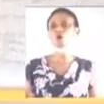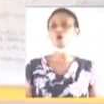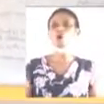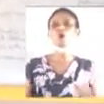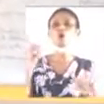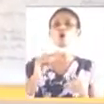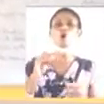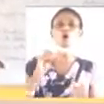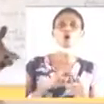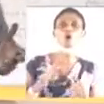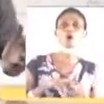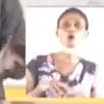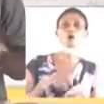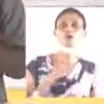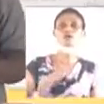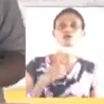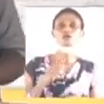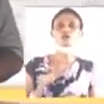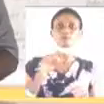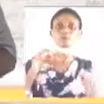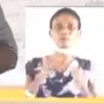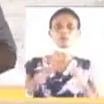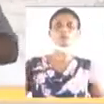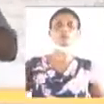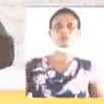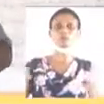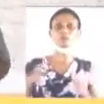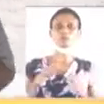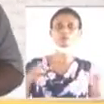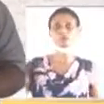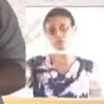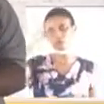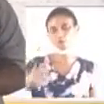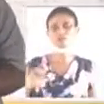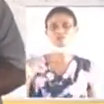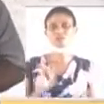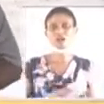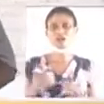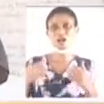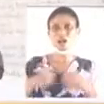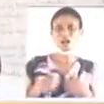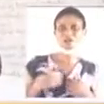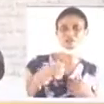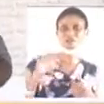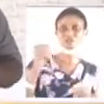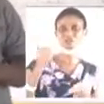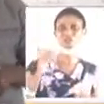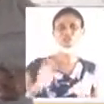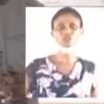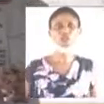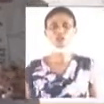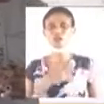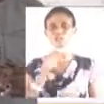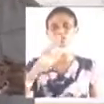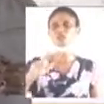size of a family, for example, you can't expect me to have many children that my salary cannot take